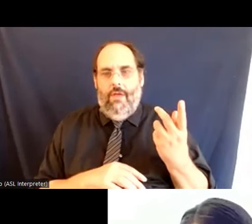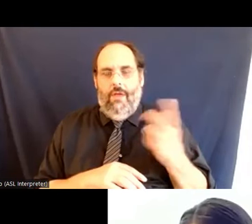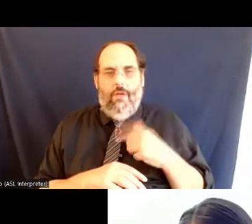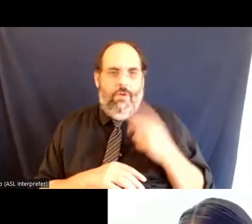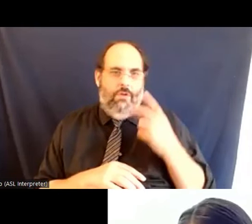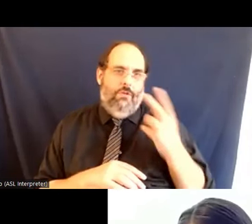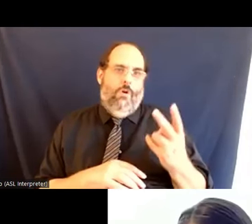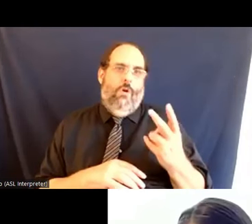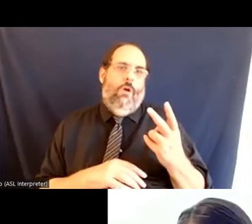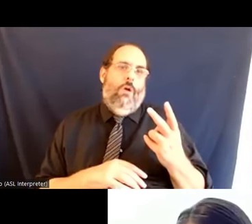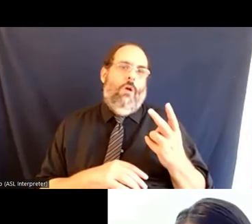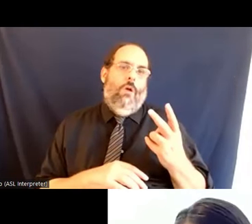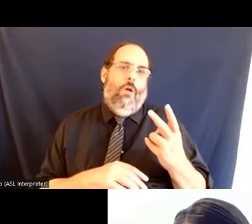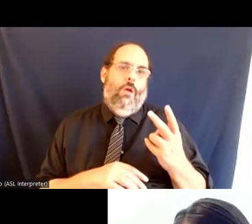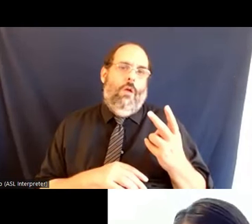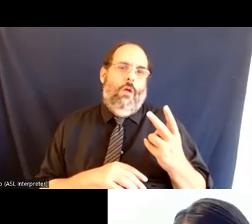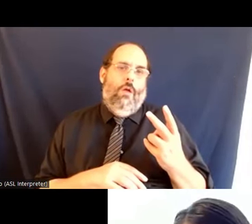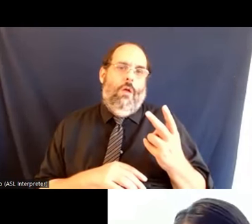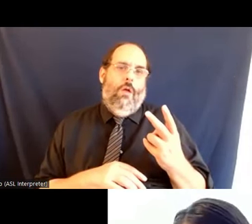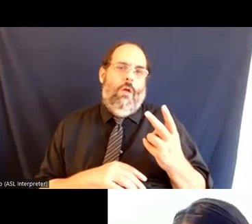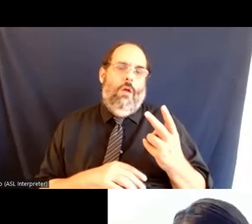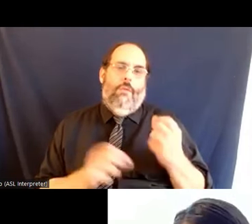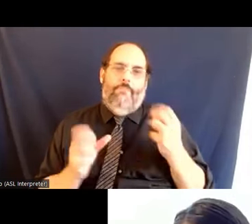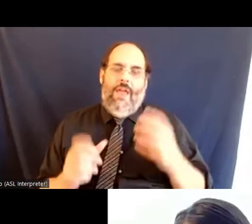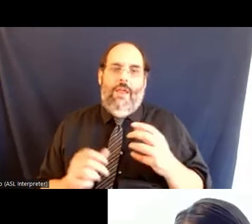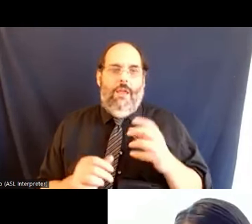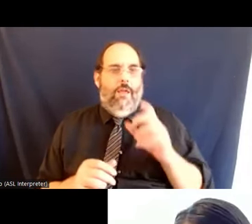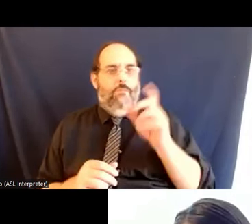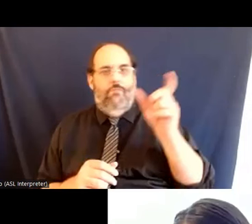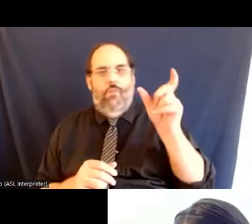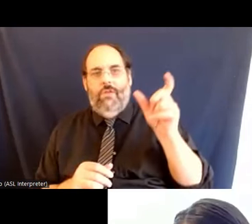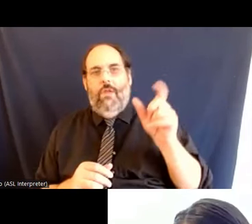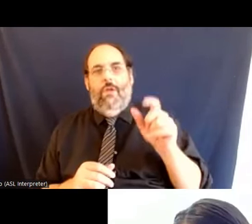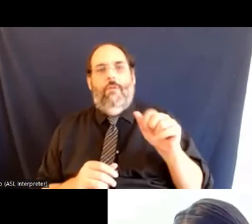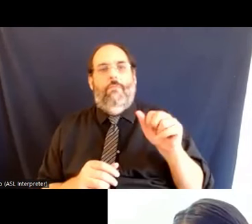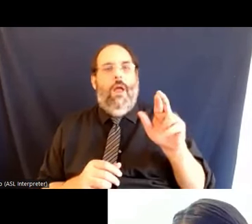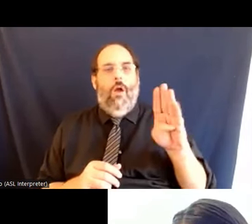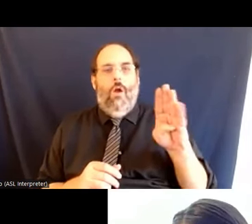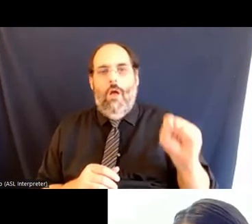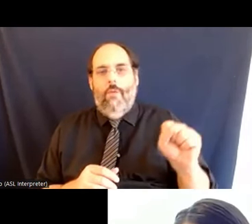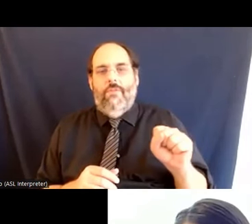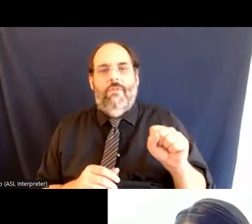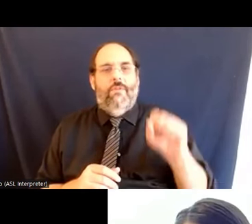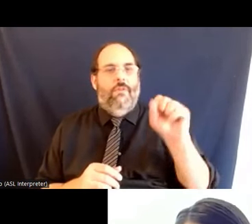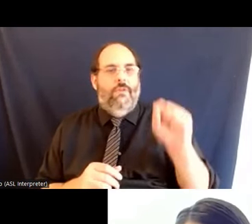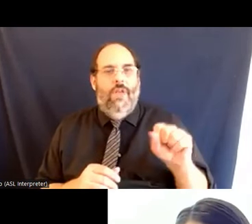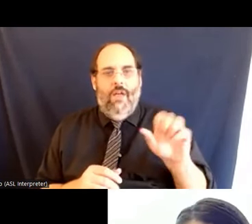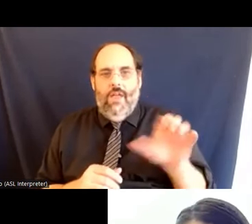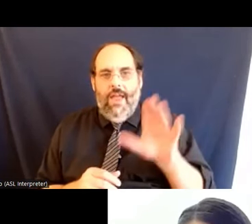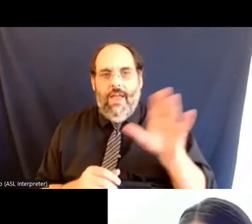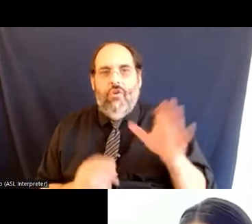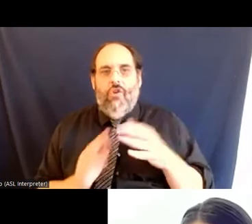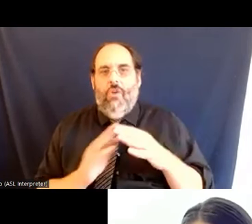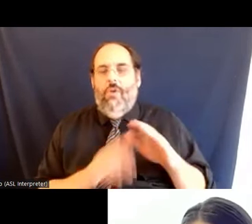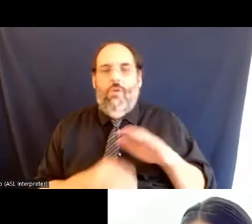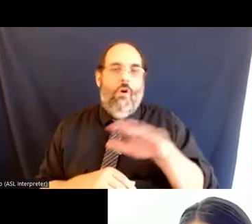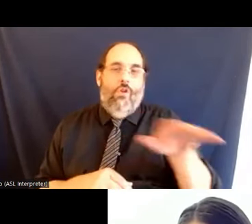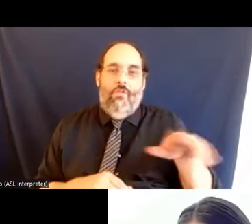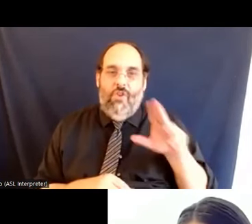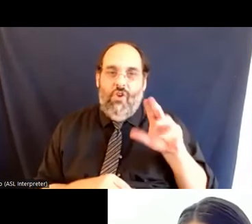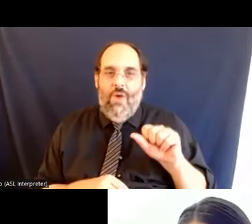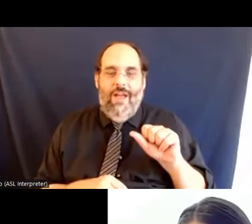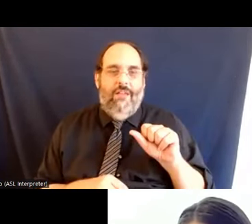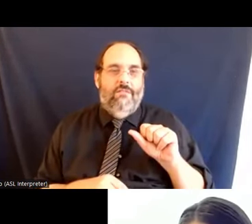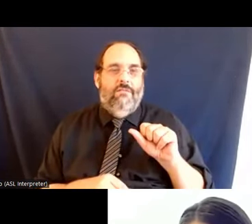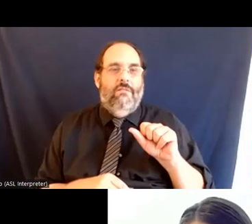a backlash felt by many Muslim, Arab, Sikh, and South Asian communities across the country